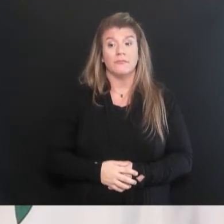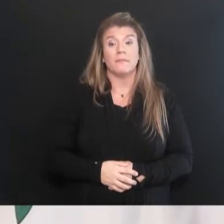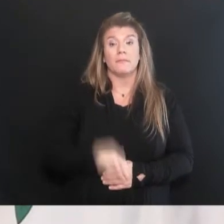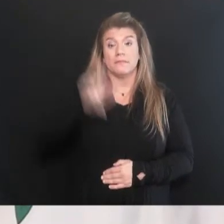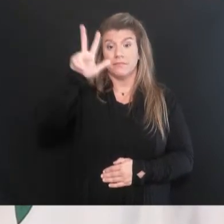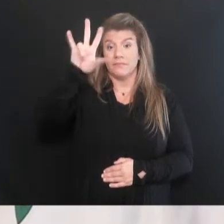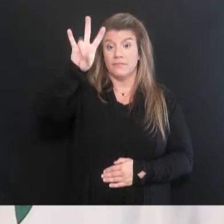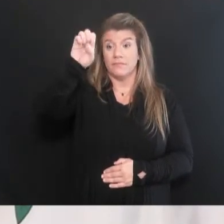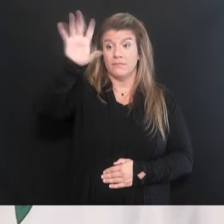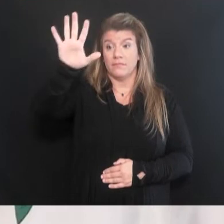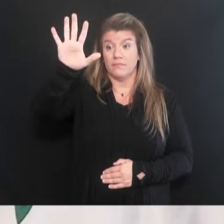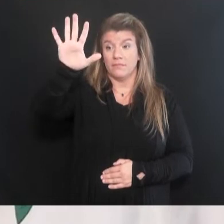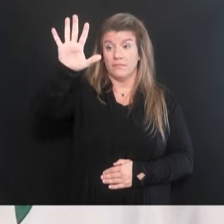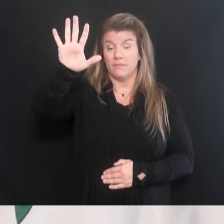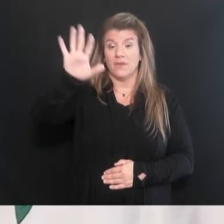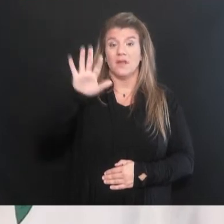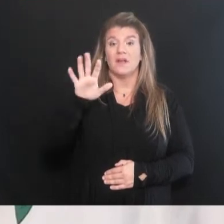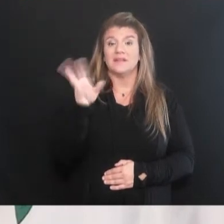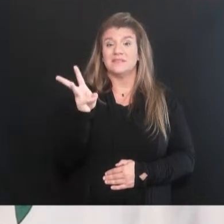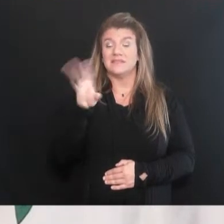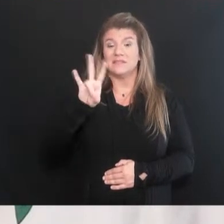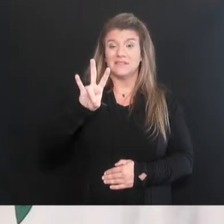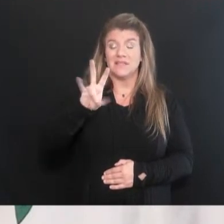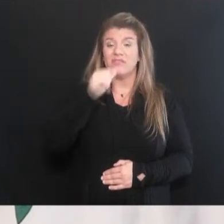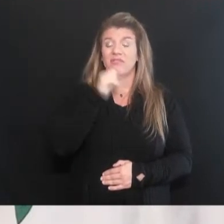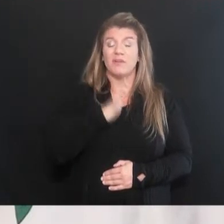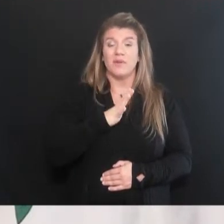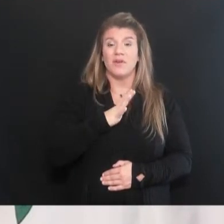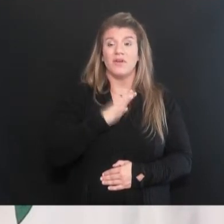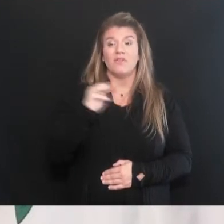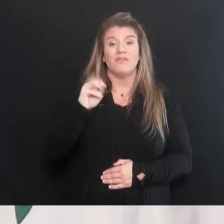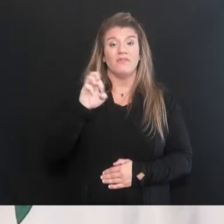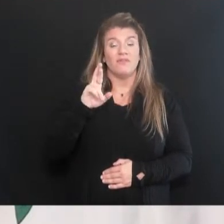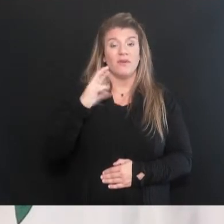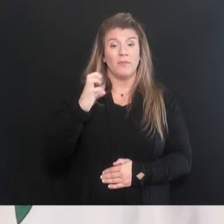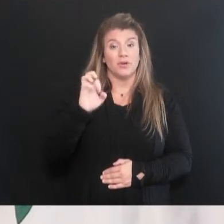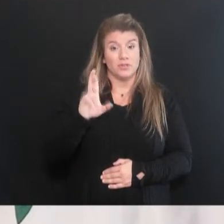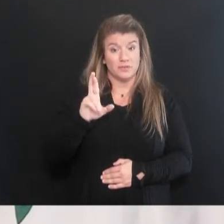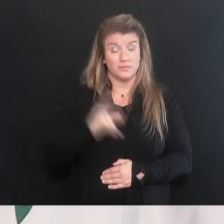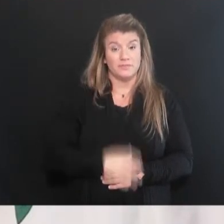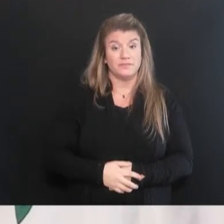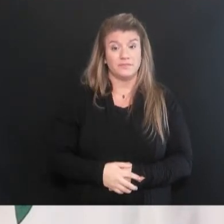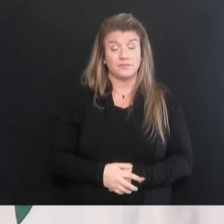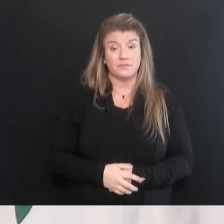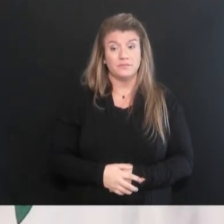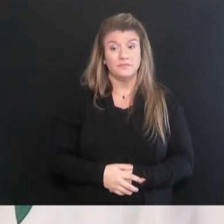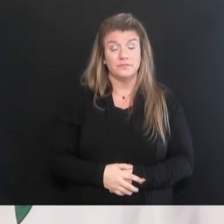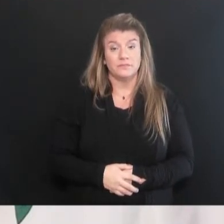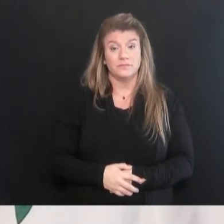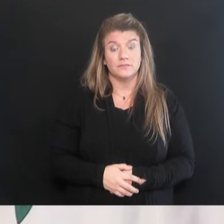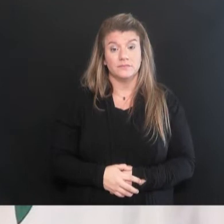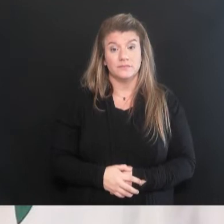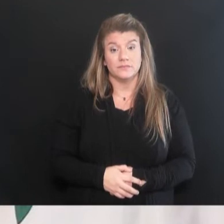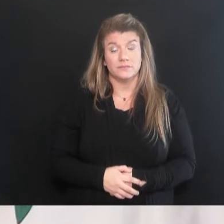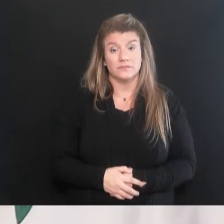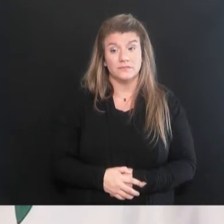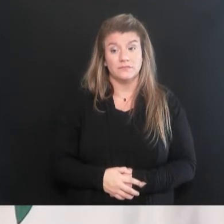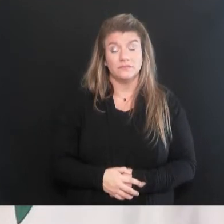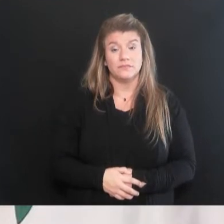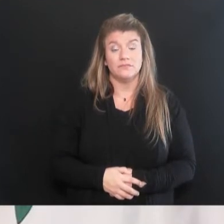3,705th death is a 67-year-old female from Mercer County.